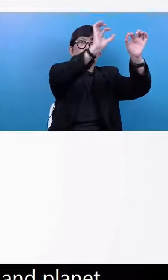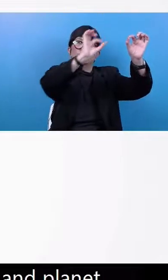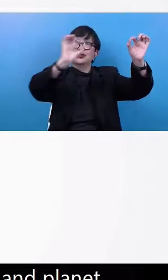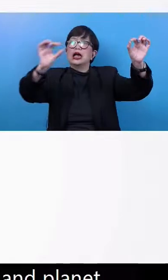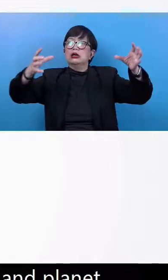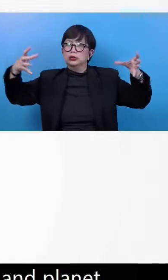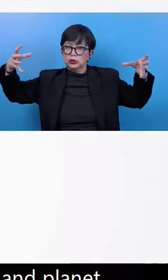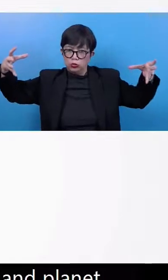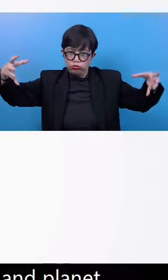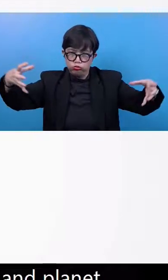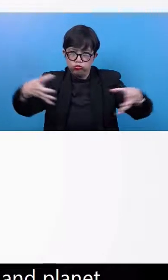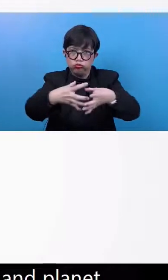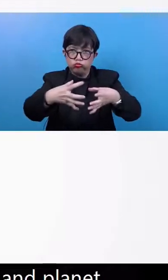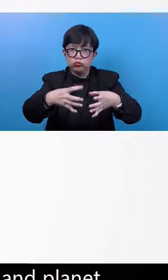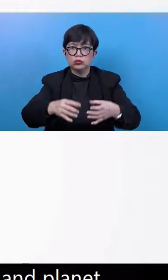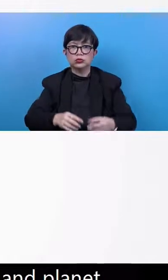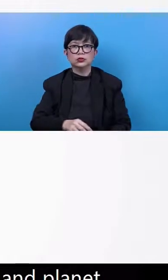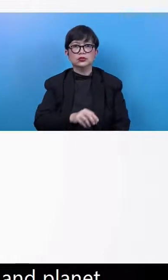Sustainable Development.